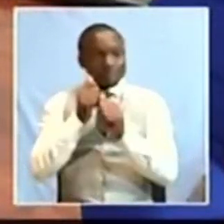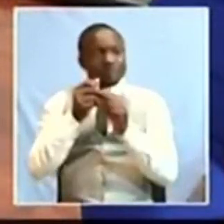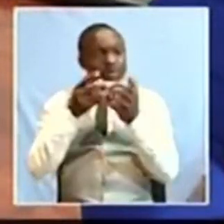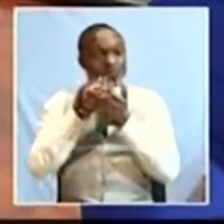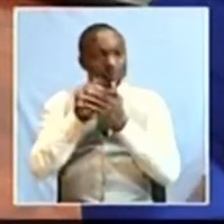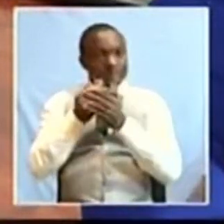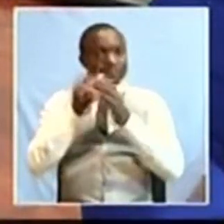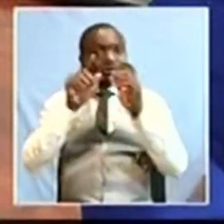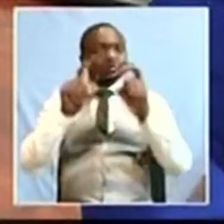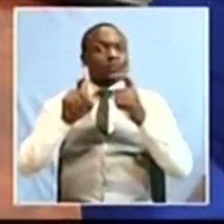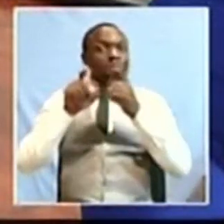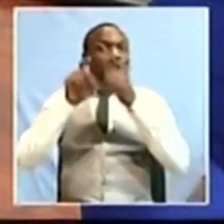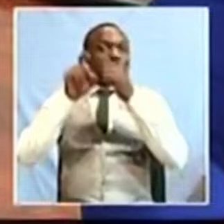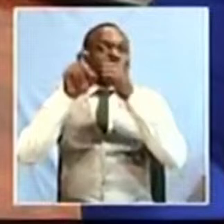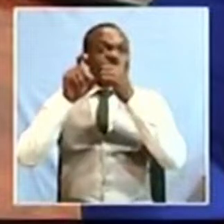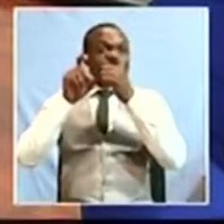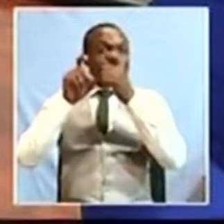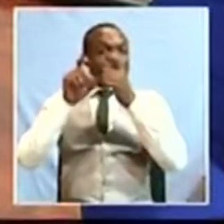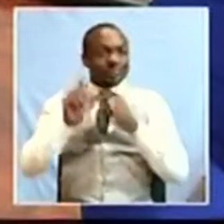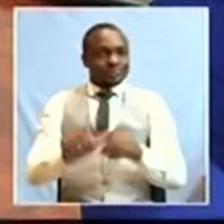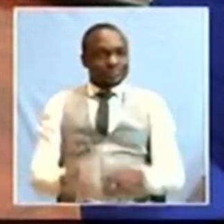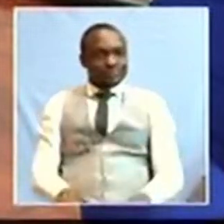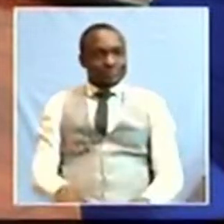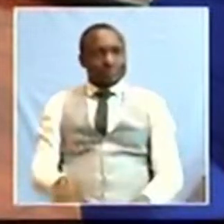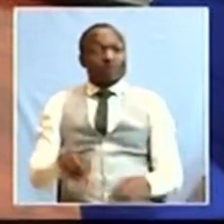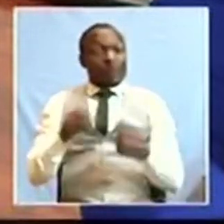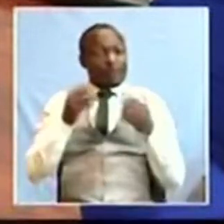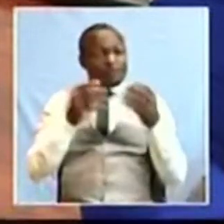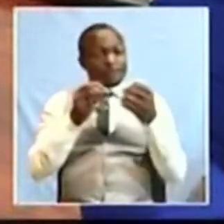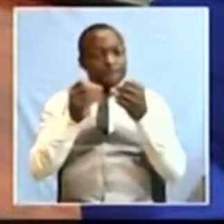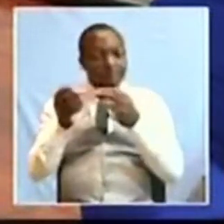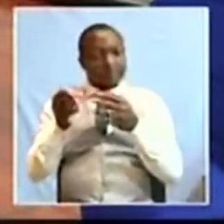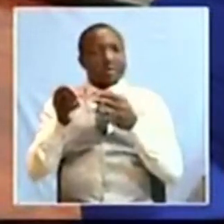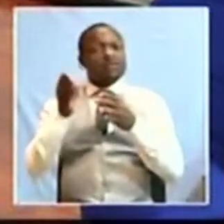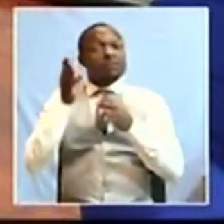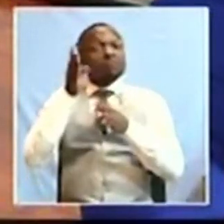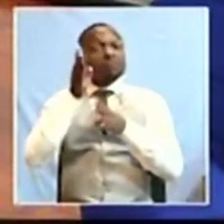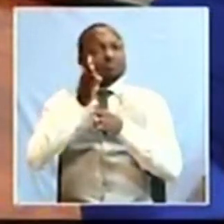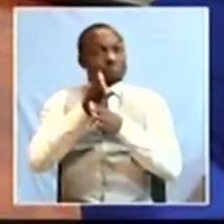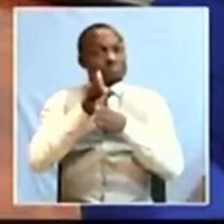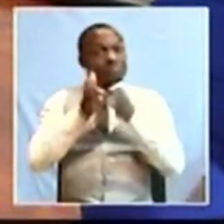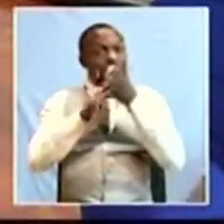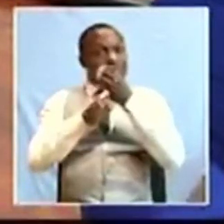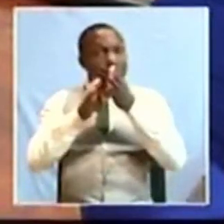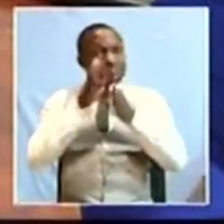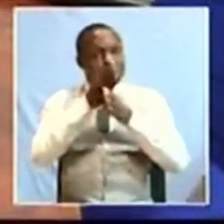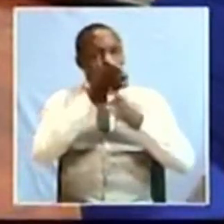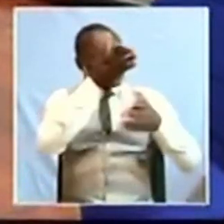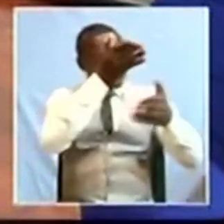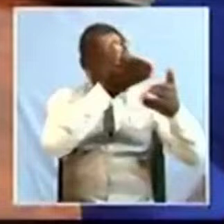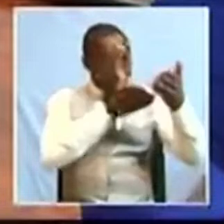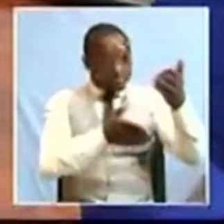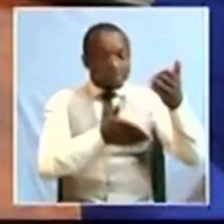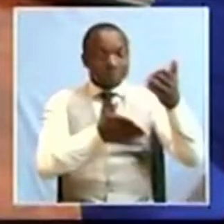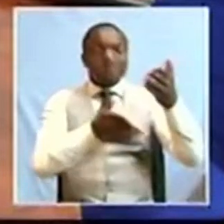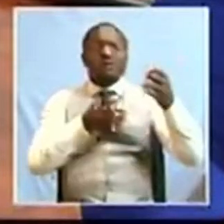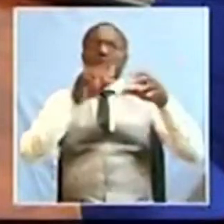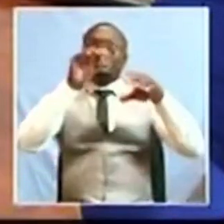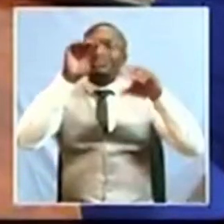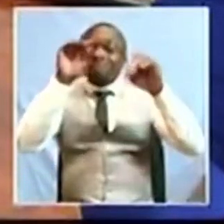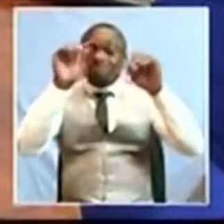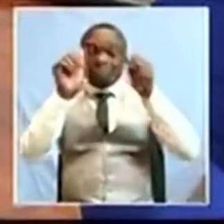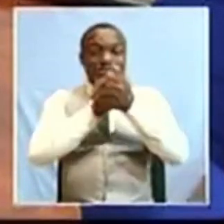financial challenges. Further, most of the buildings in question are in a